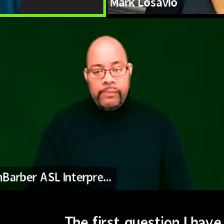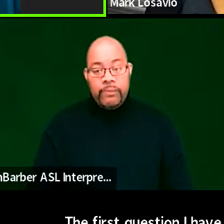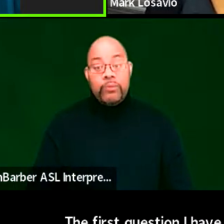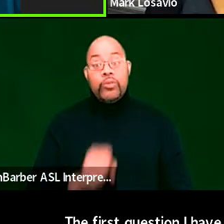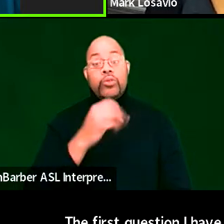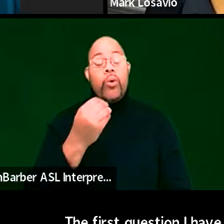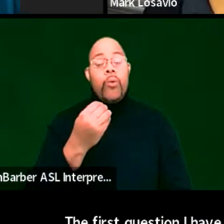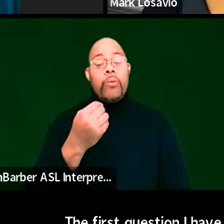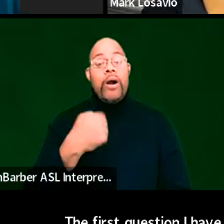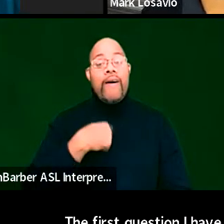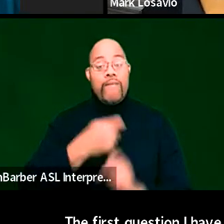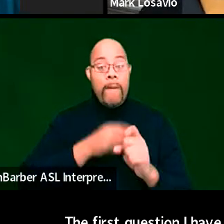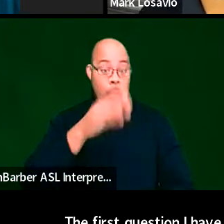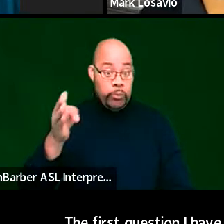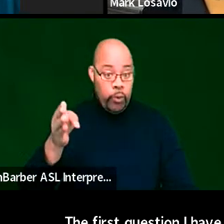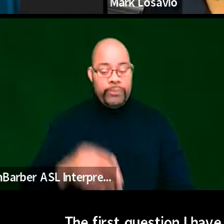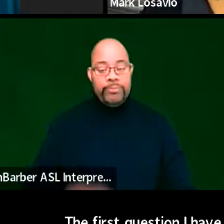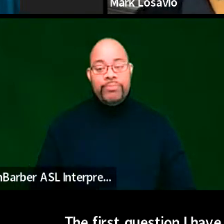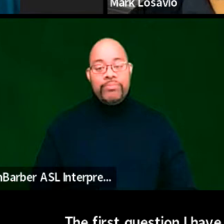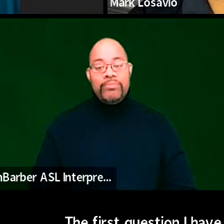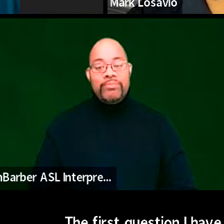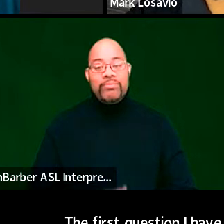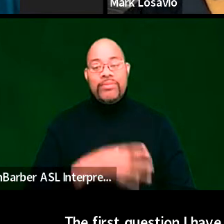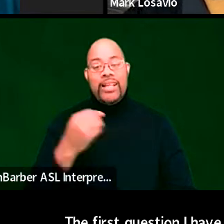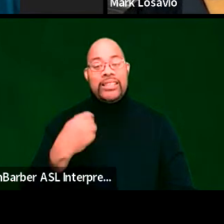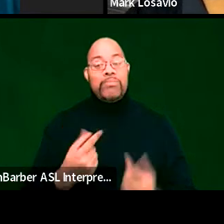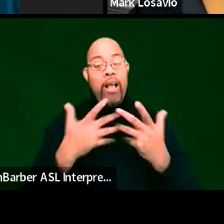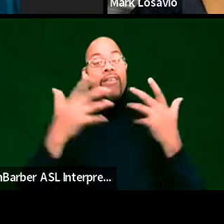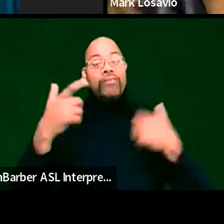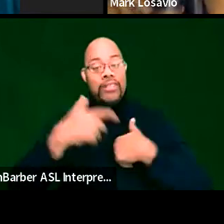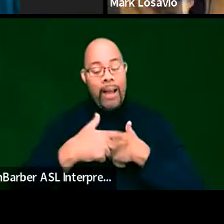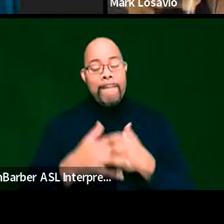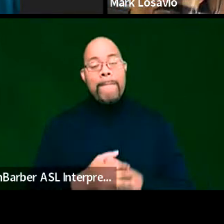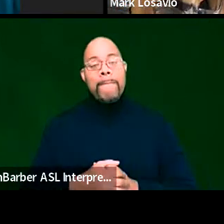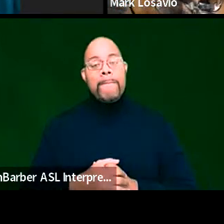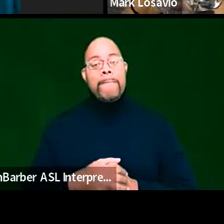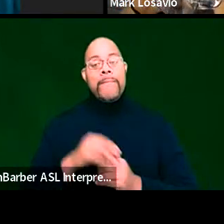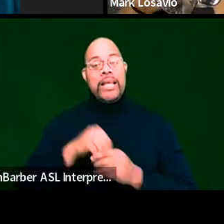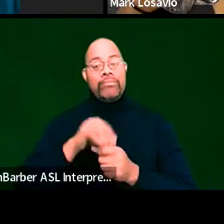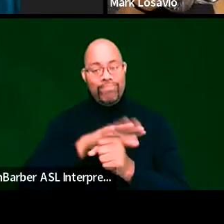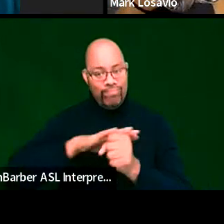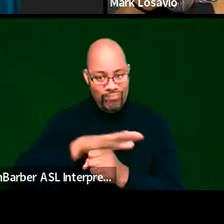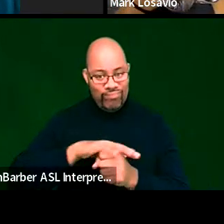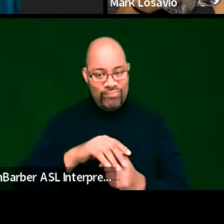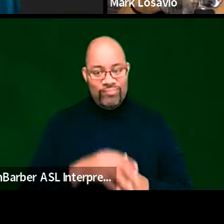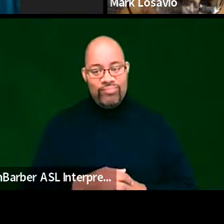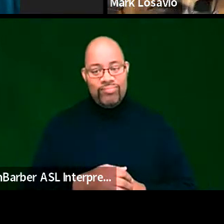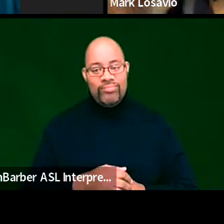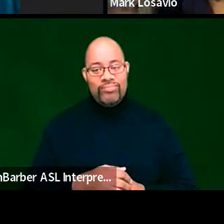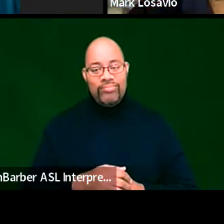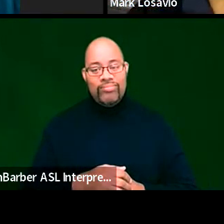So I'm from Baltimore, and I spent a lot of time in this neighborhood that's